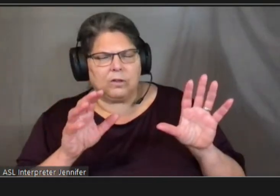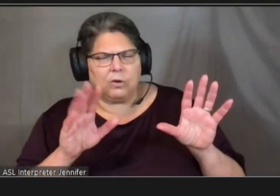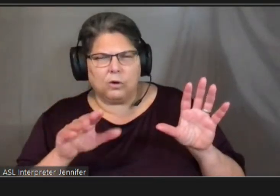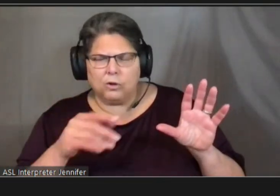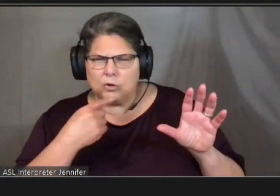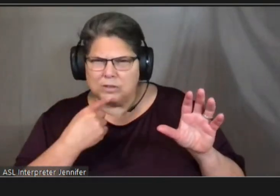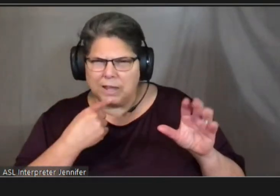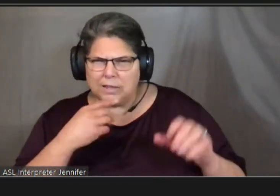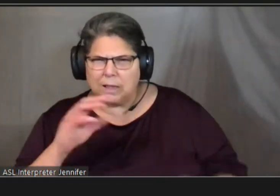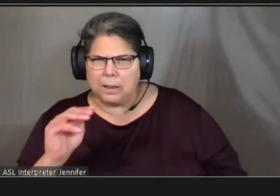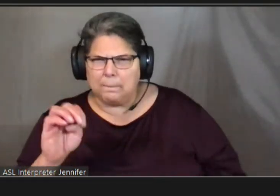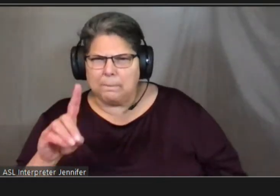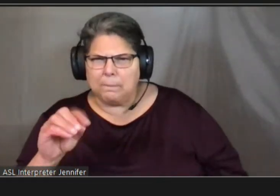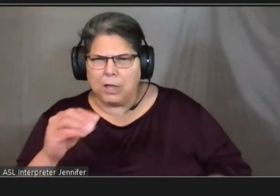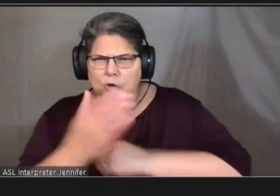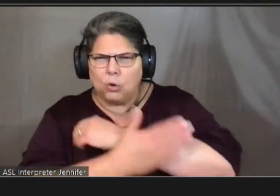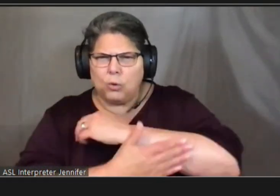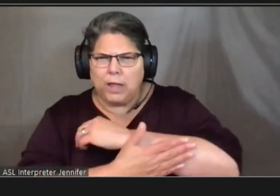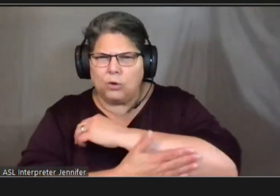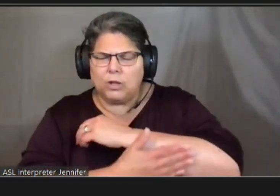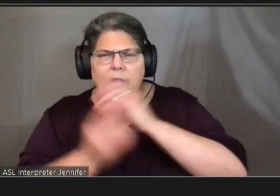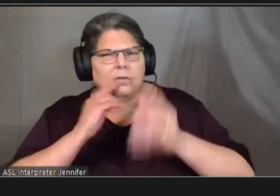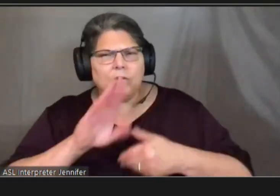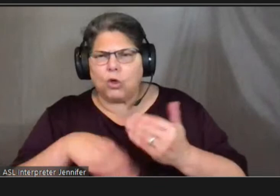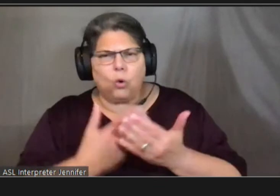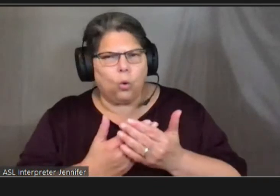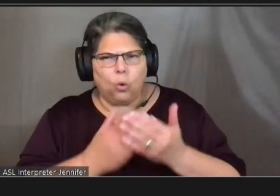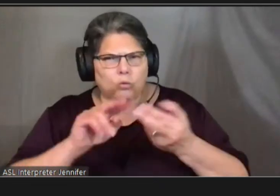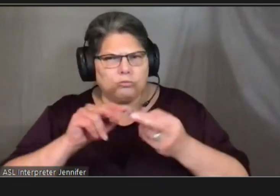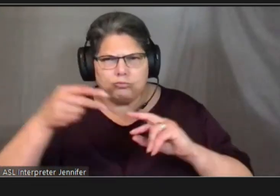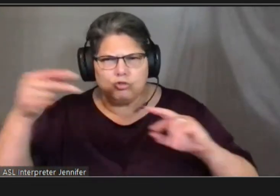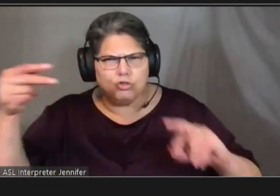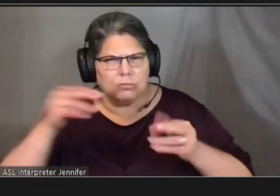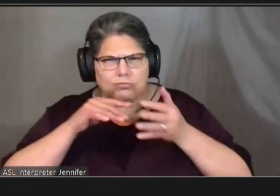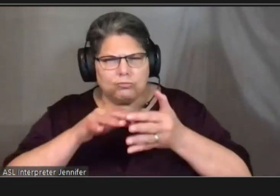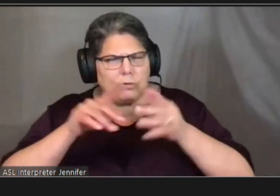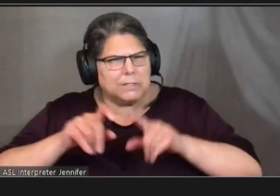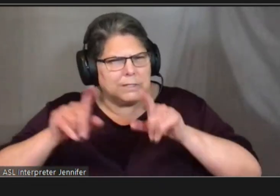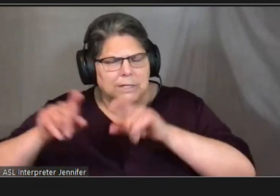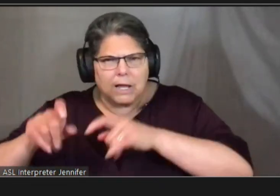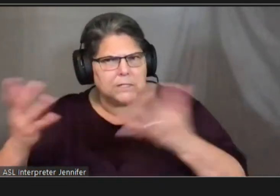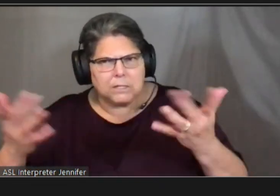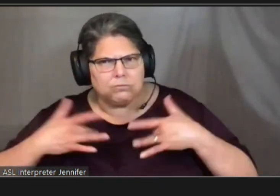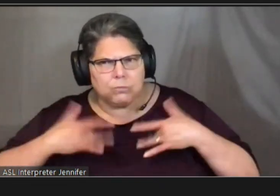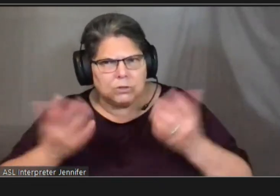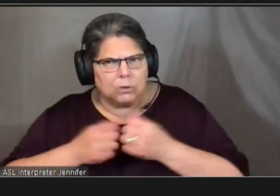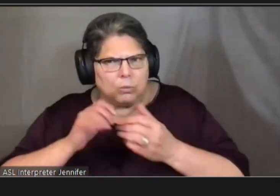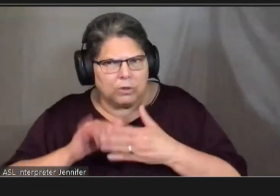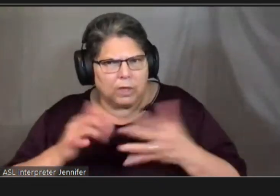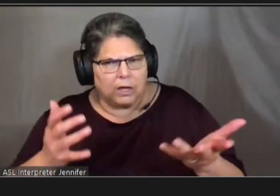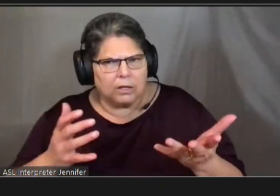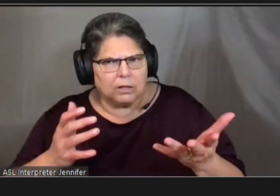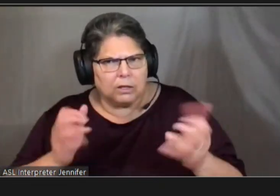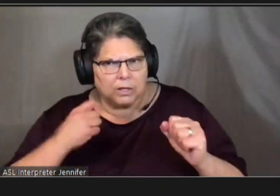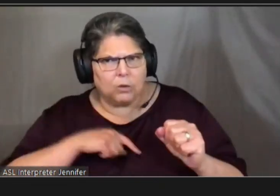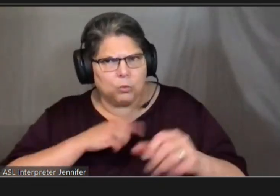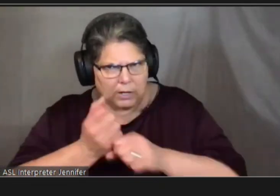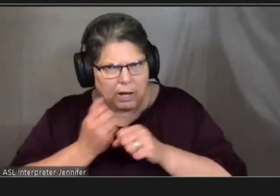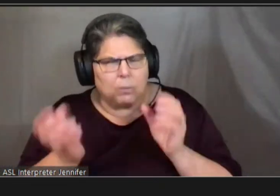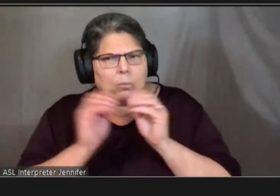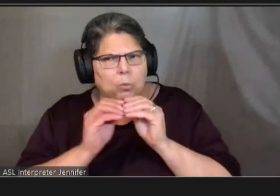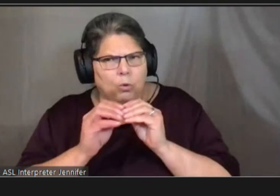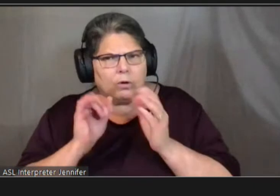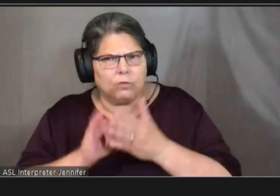Mendocino County. What is the status of the whole genome testing at the Solano lab? How far along is that? And will we be able to get more of those whole